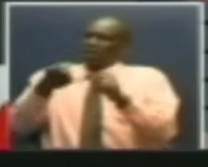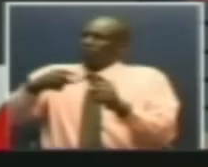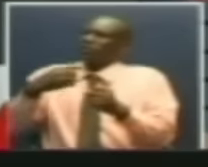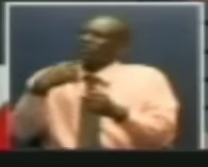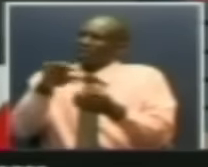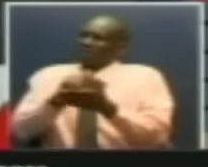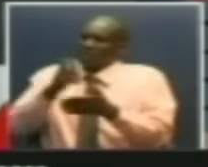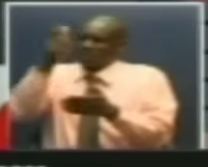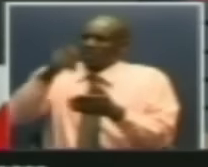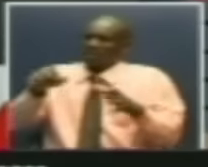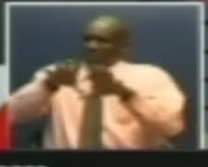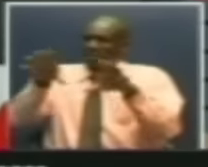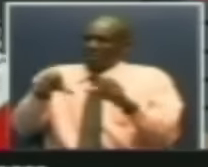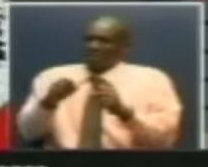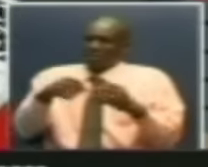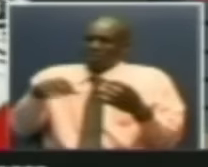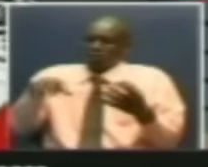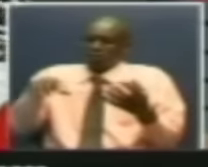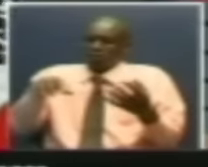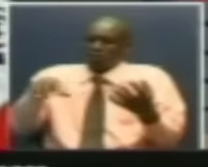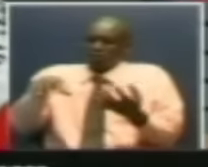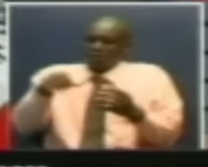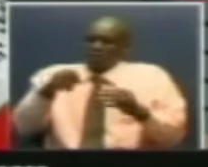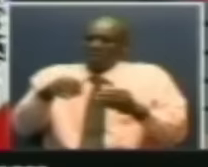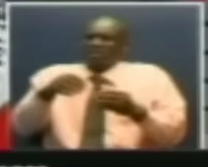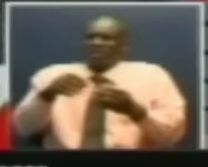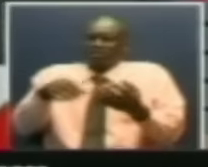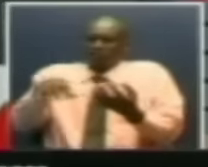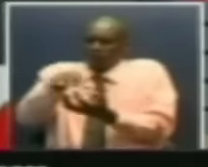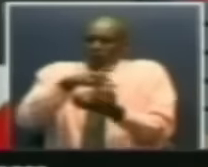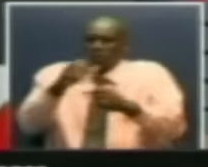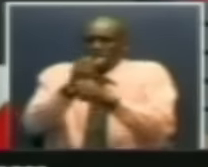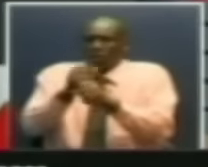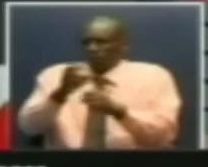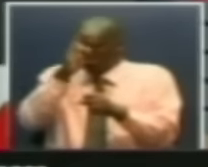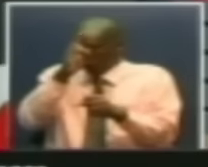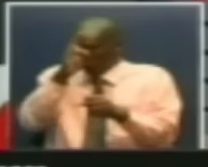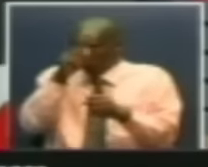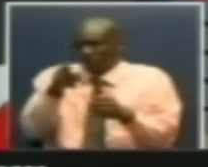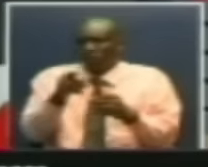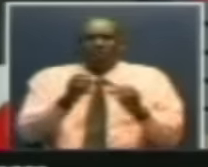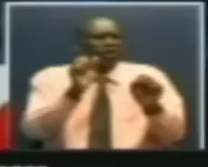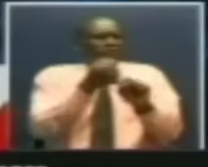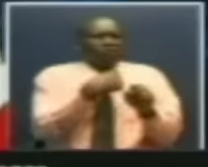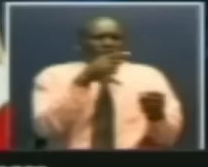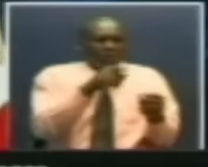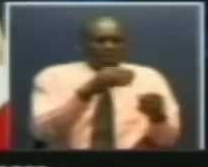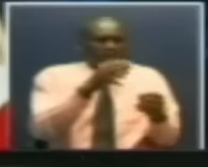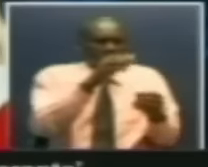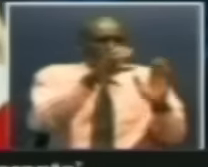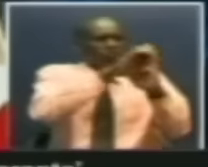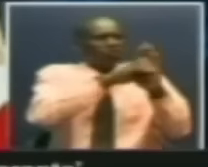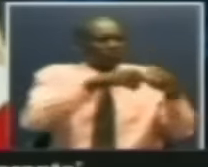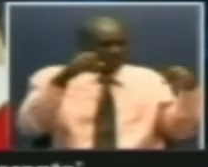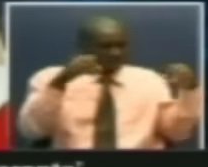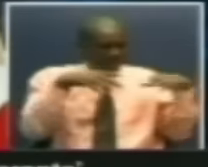justice system is scuttling the operations of the police to actually prosecute we cannot, such individuals? We cannot say that. The constitution is very clear.